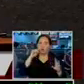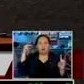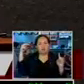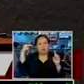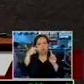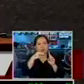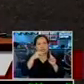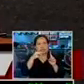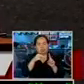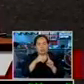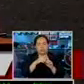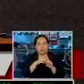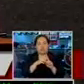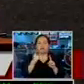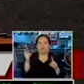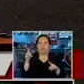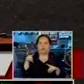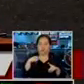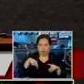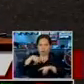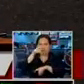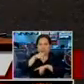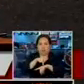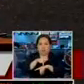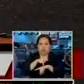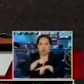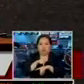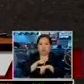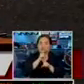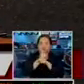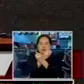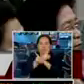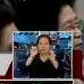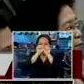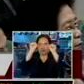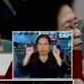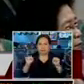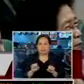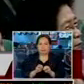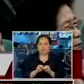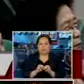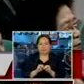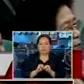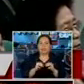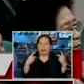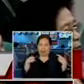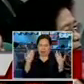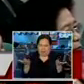of our nation and our democratic system are at